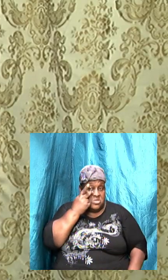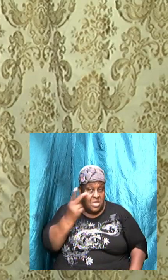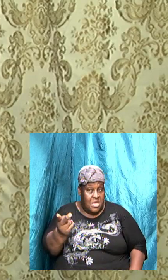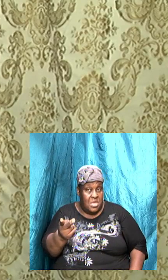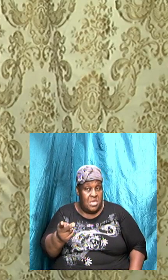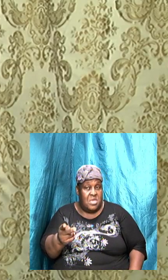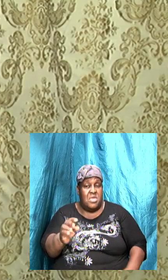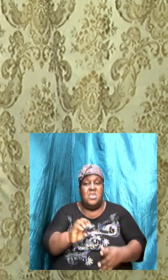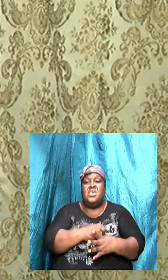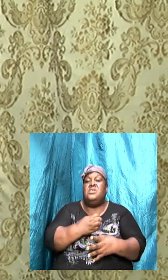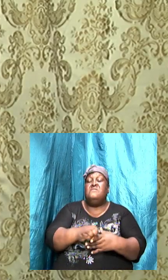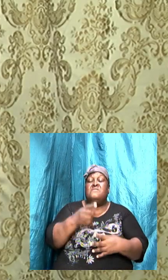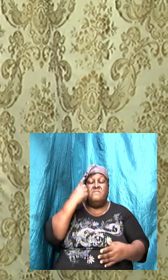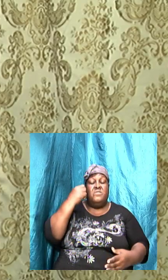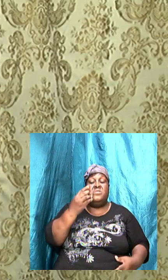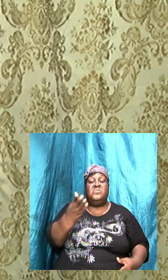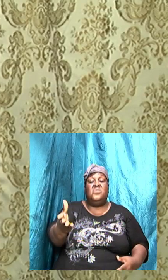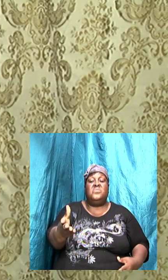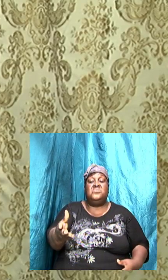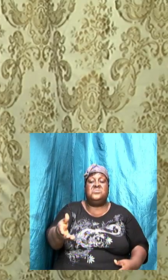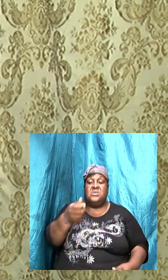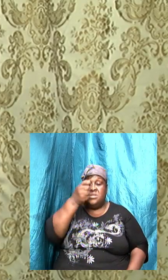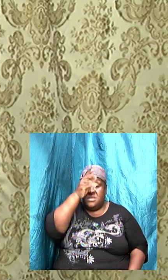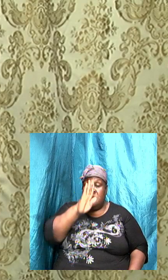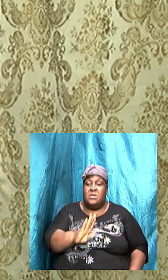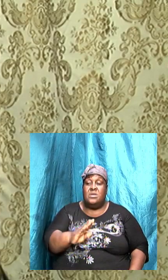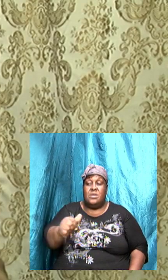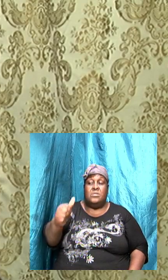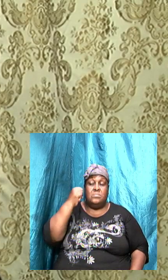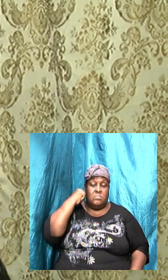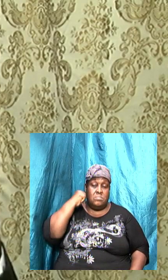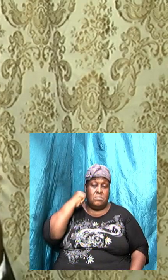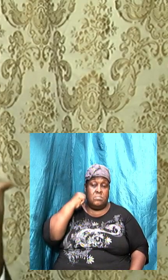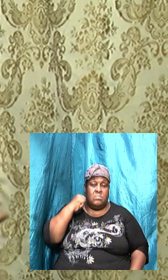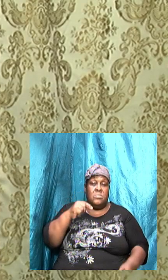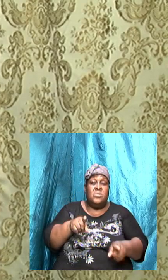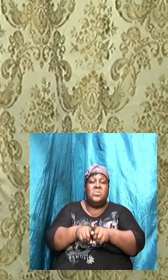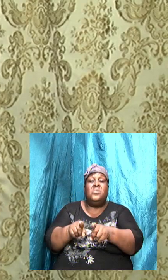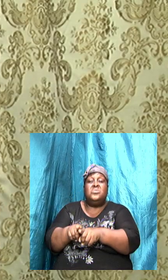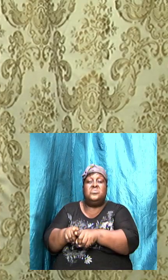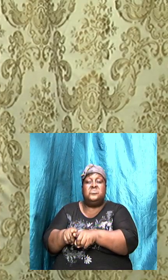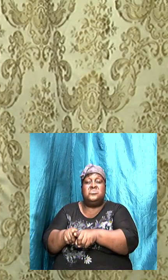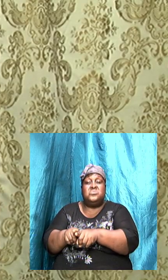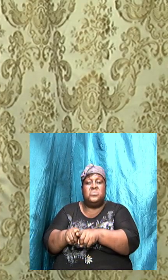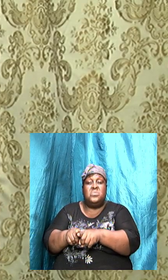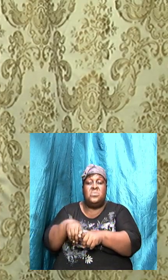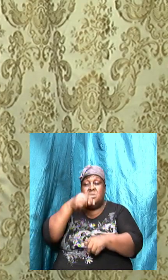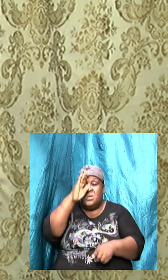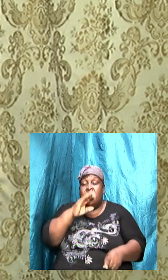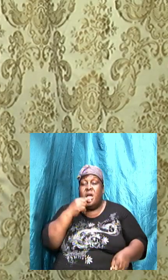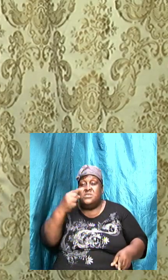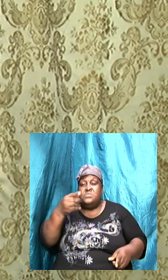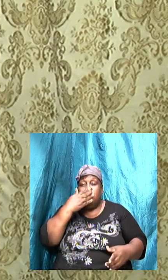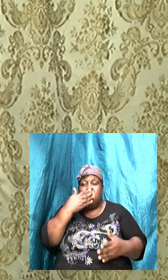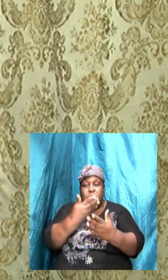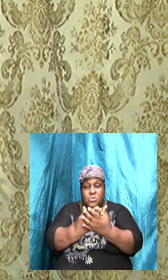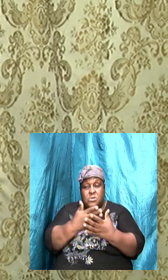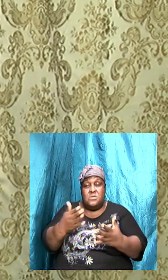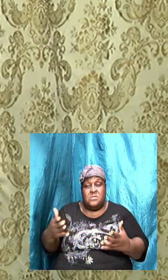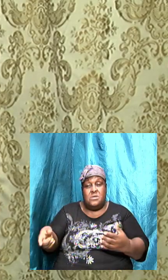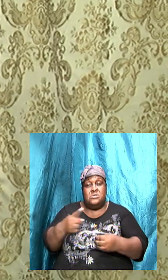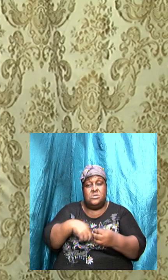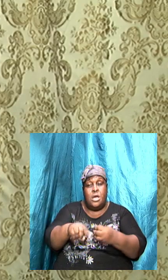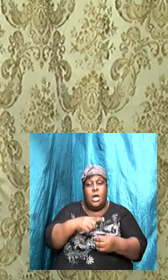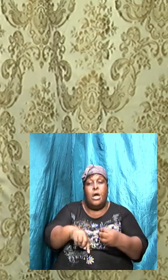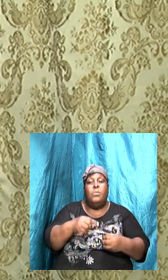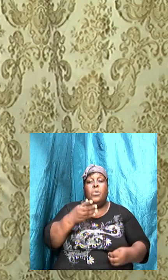that got rebuke, we see that they also got commendation. And it is signaling that